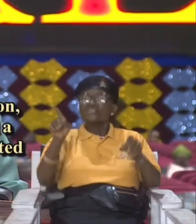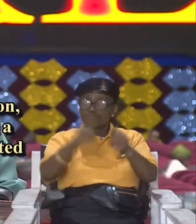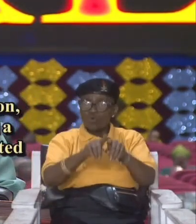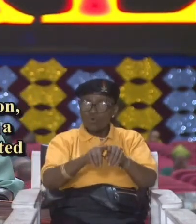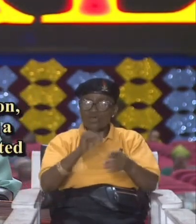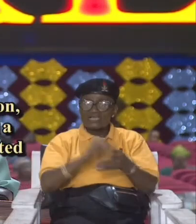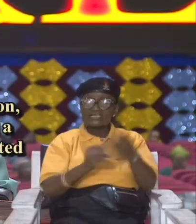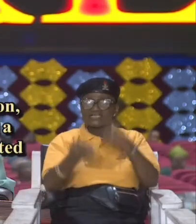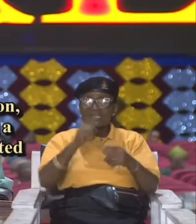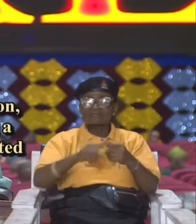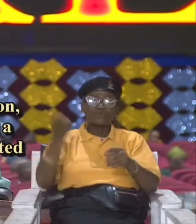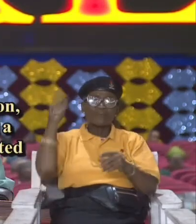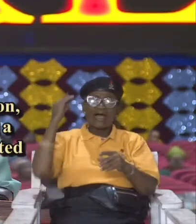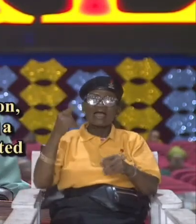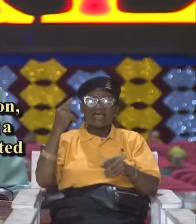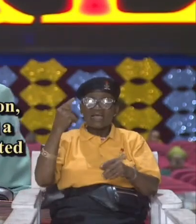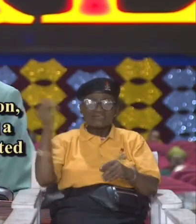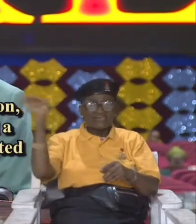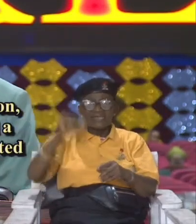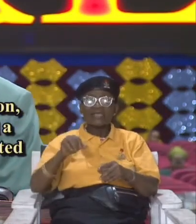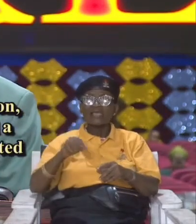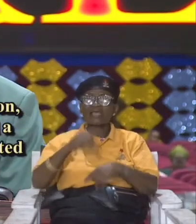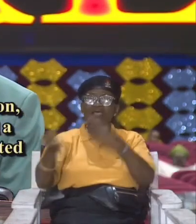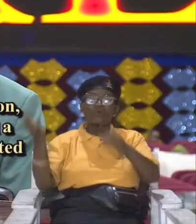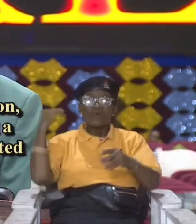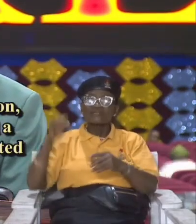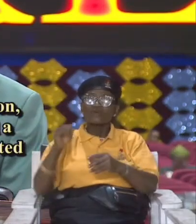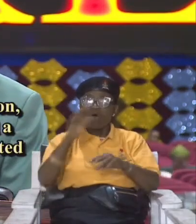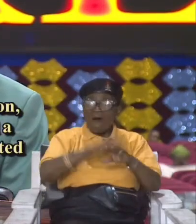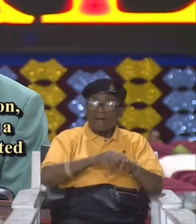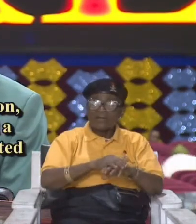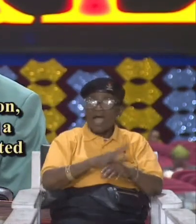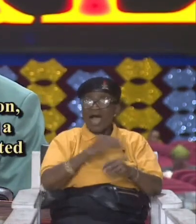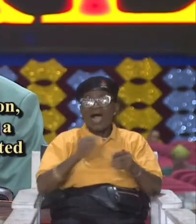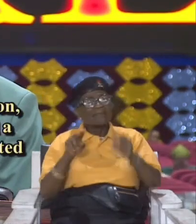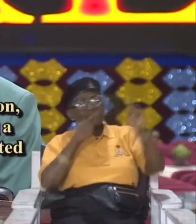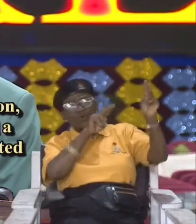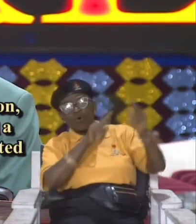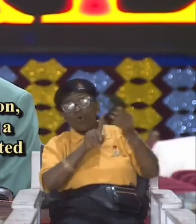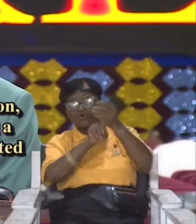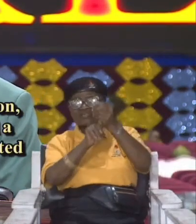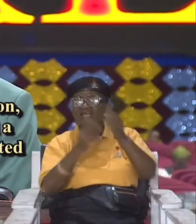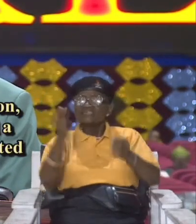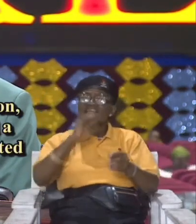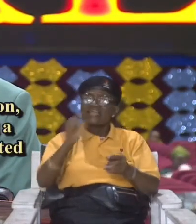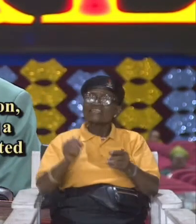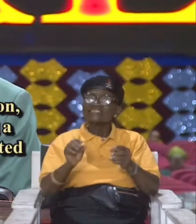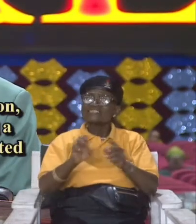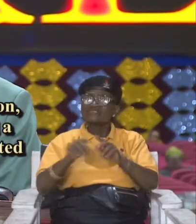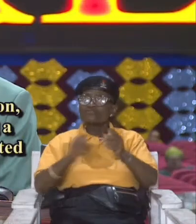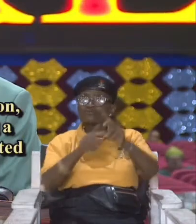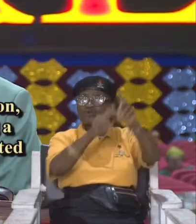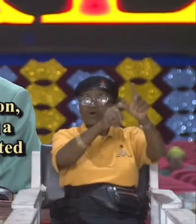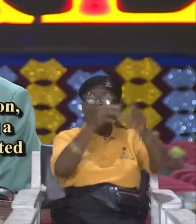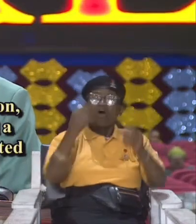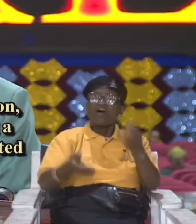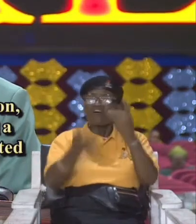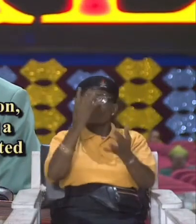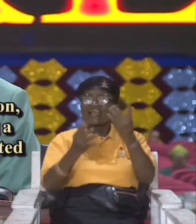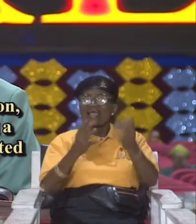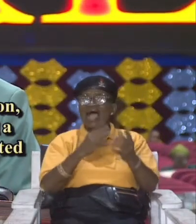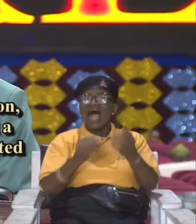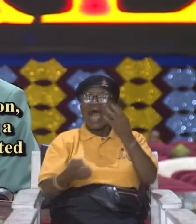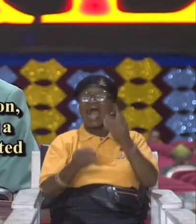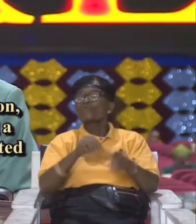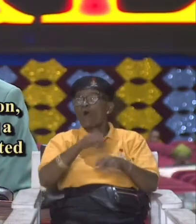And it came to pass, as they still went on and talked, that behold, there appeared a chariot of fire and horses of